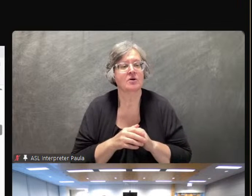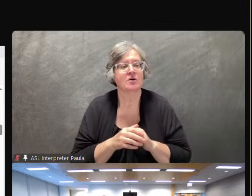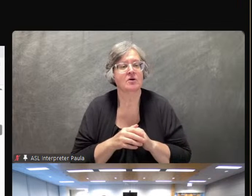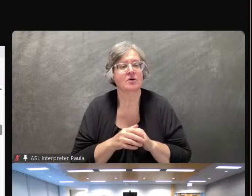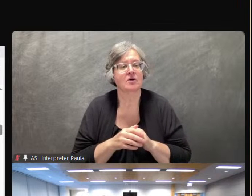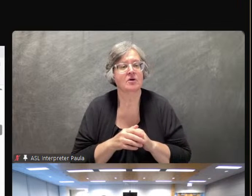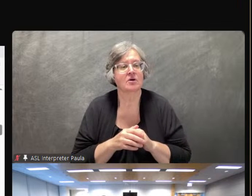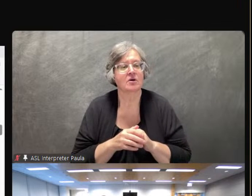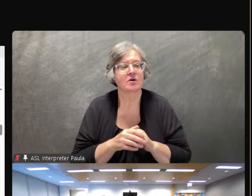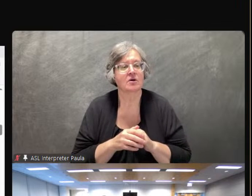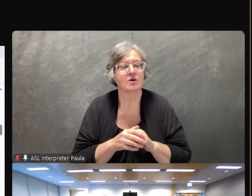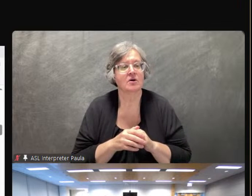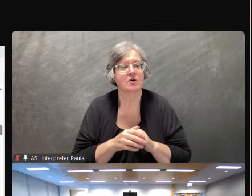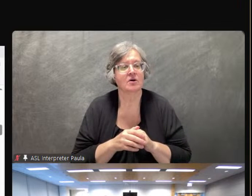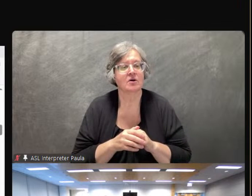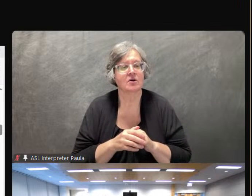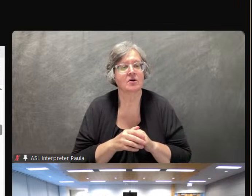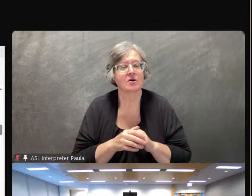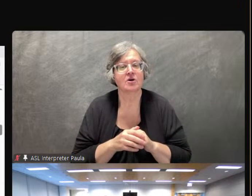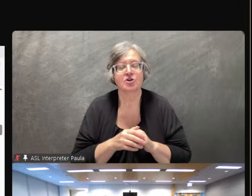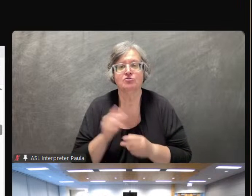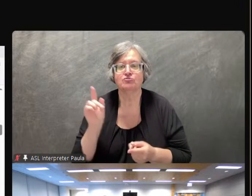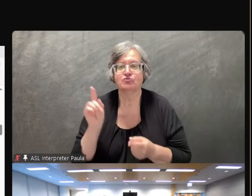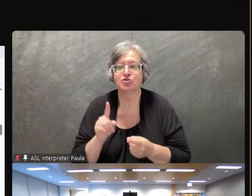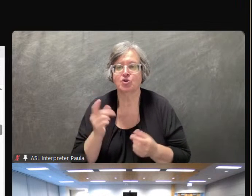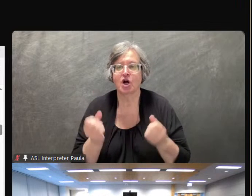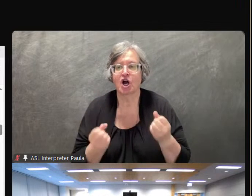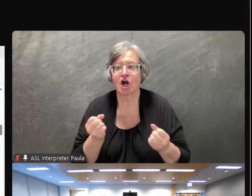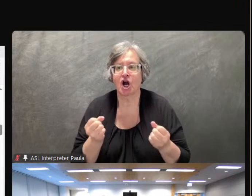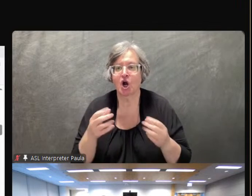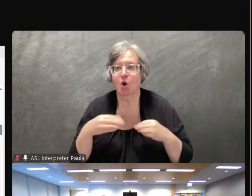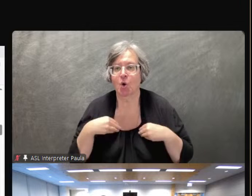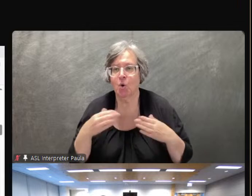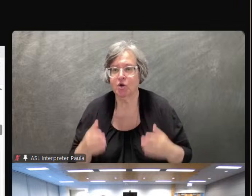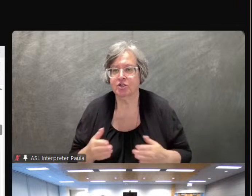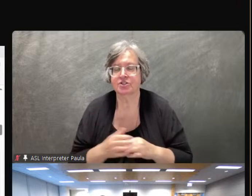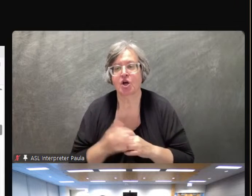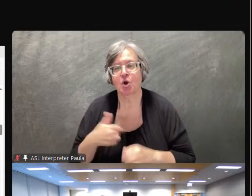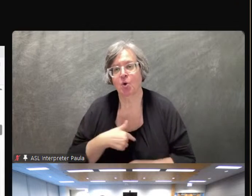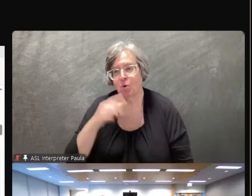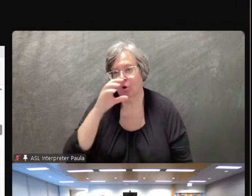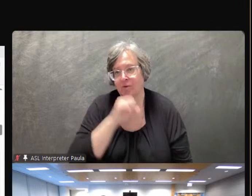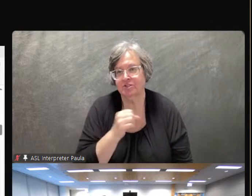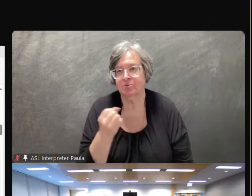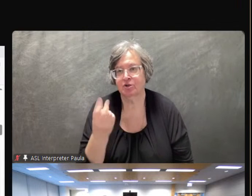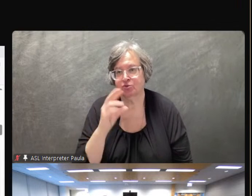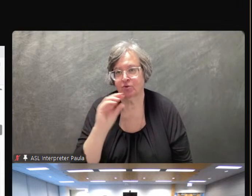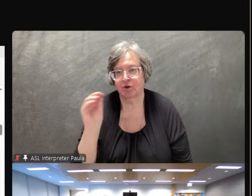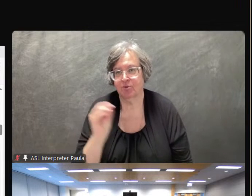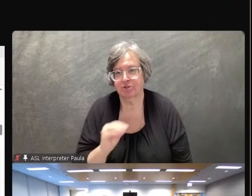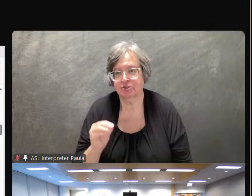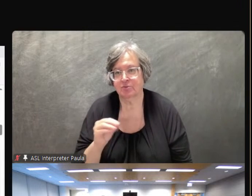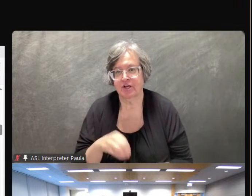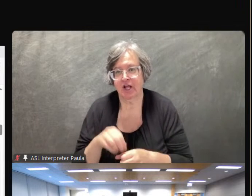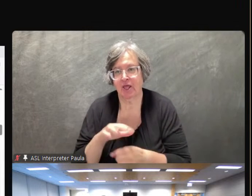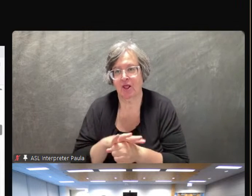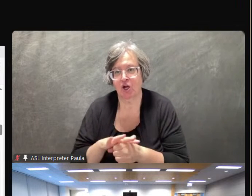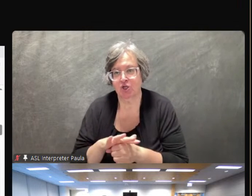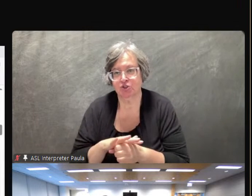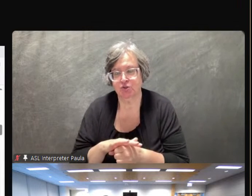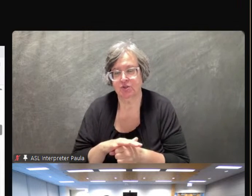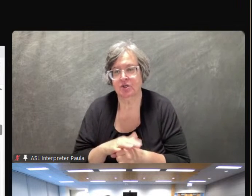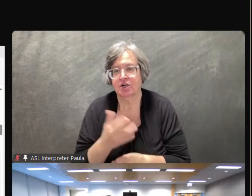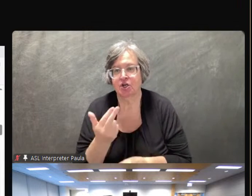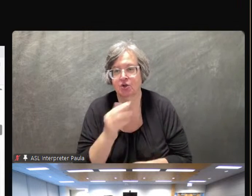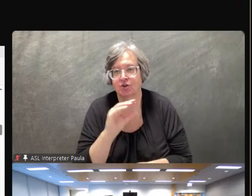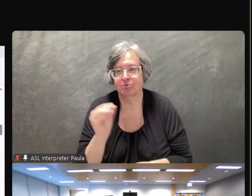further reduction of car ownership per households. And we're estimating about 12% in the region,